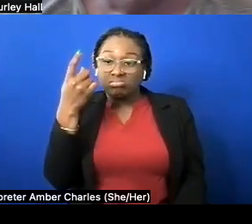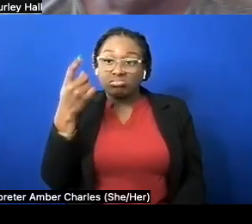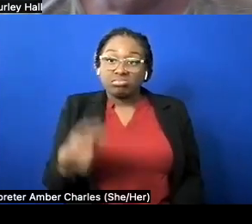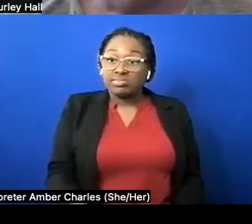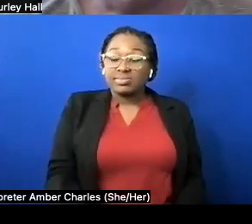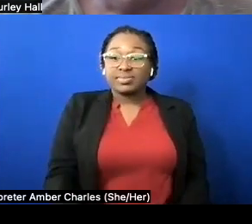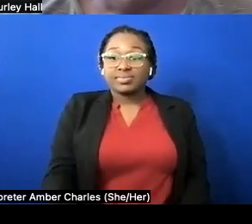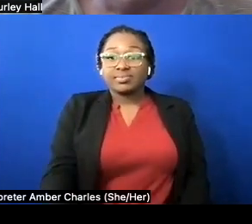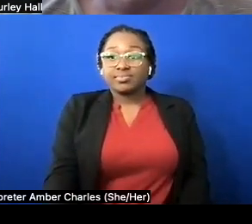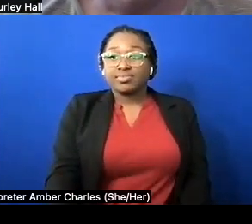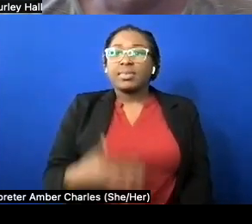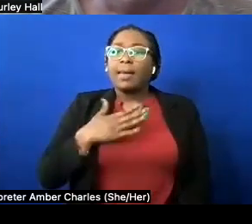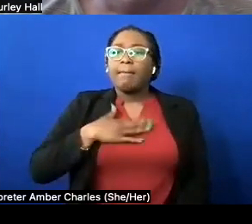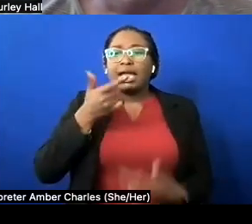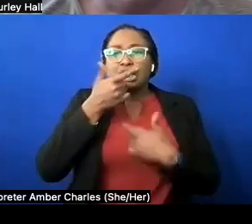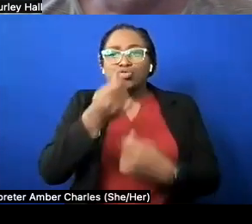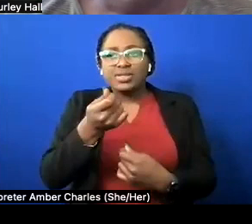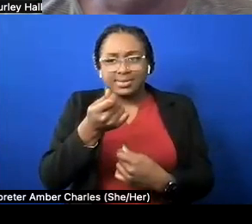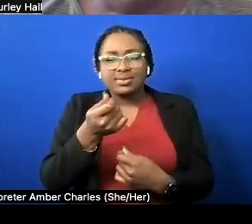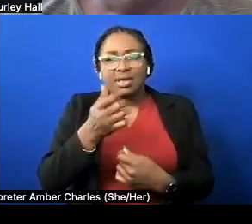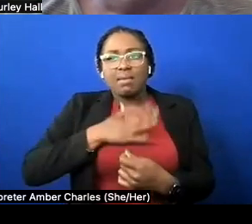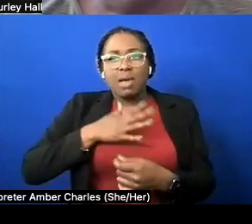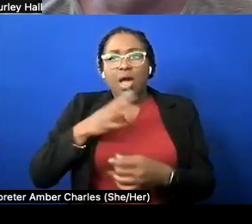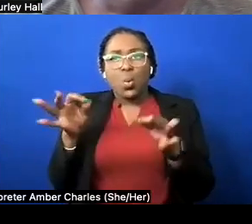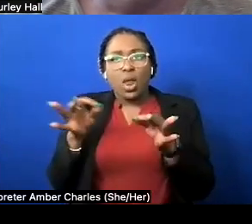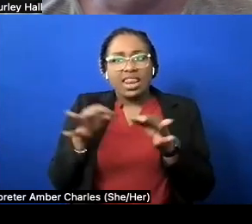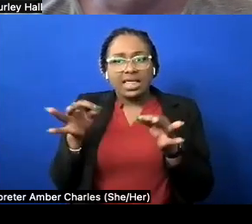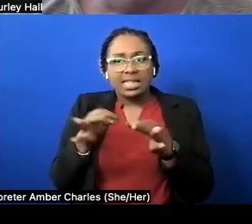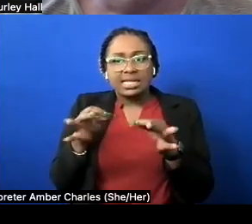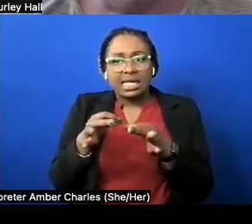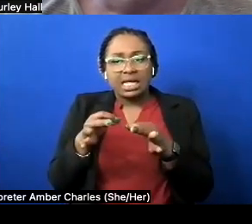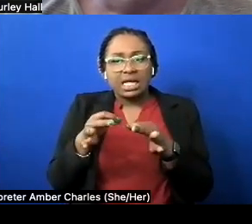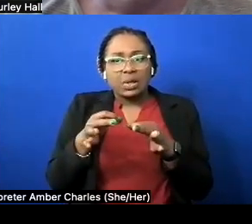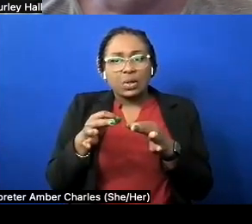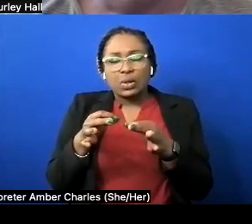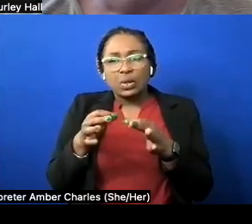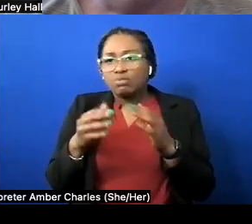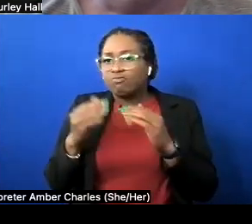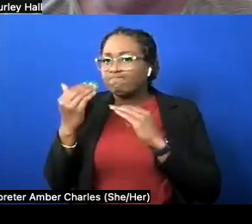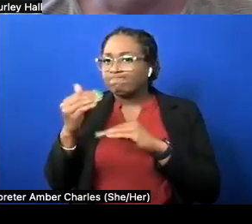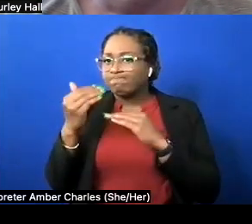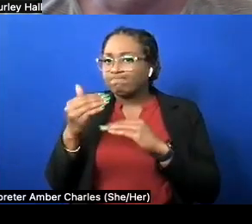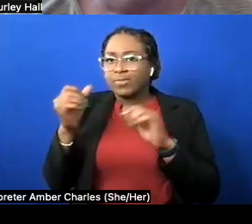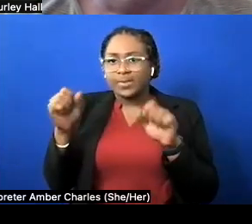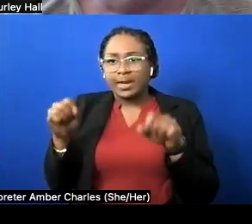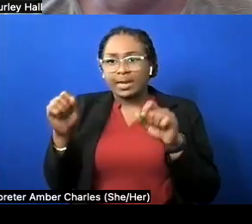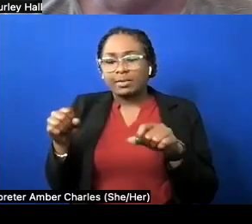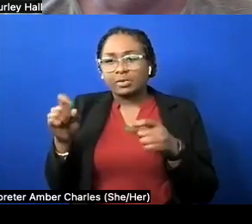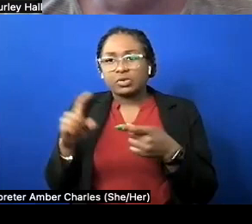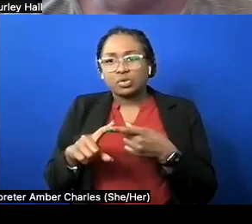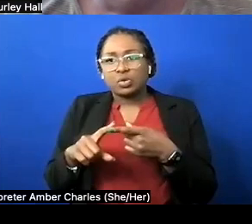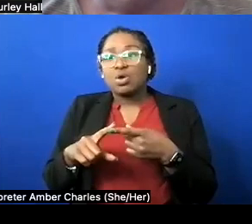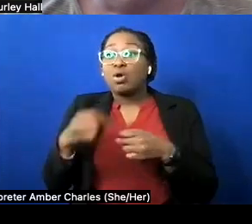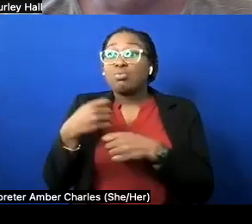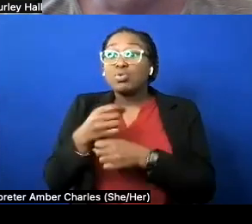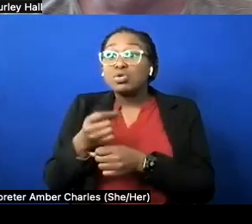my interests and my worthiness through the extent to which I was able to